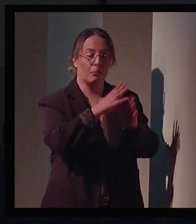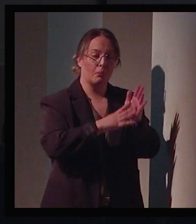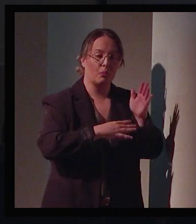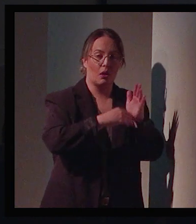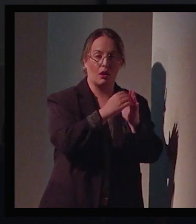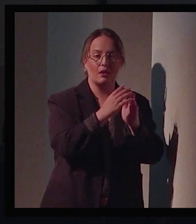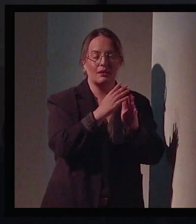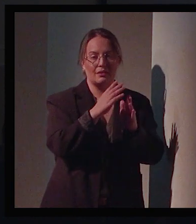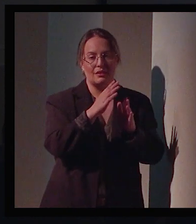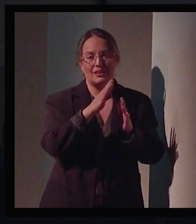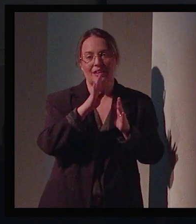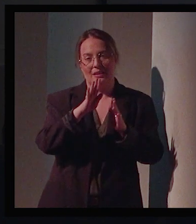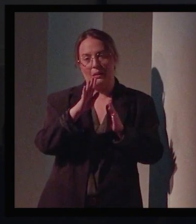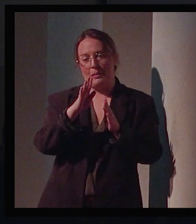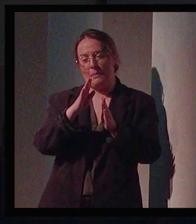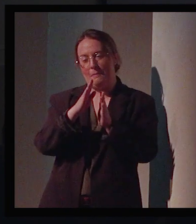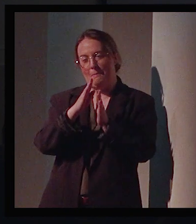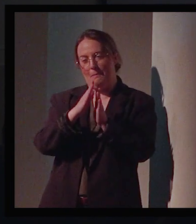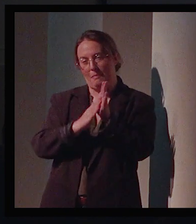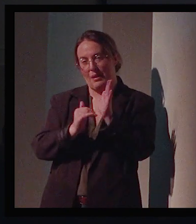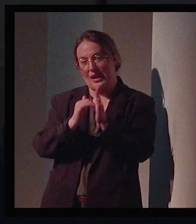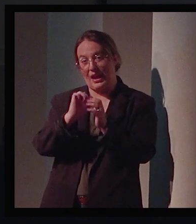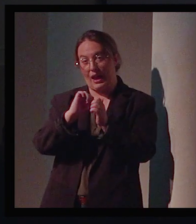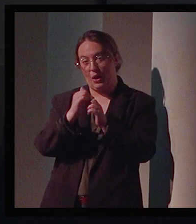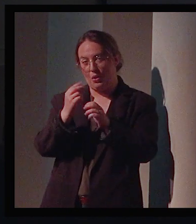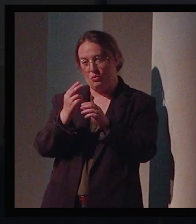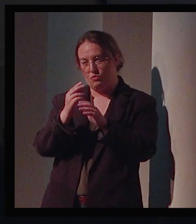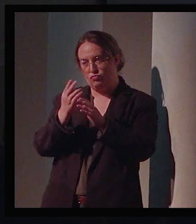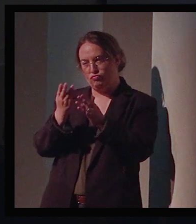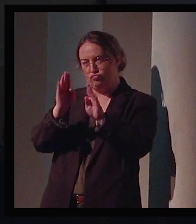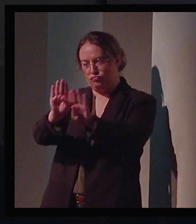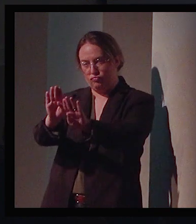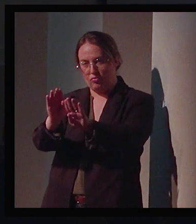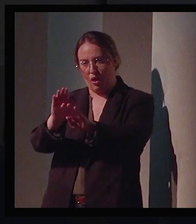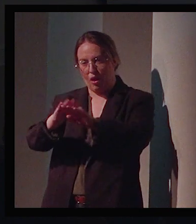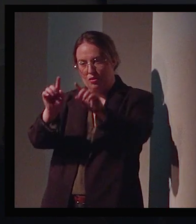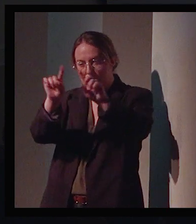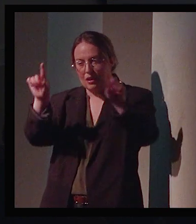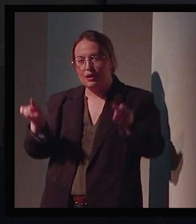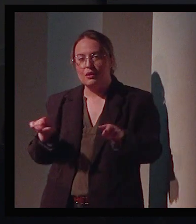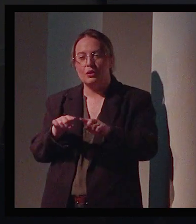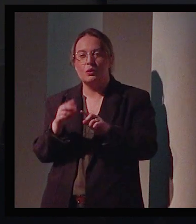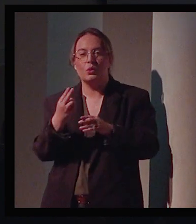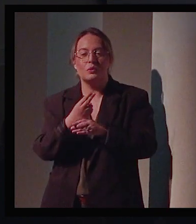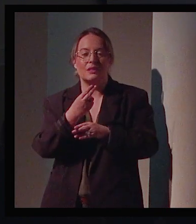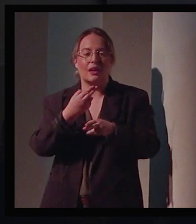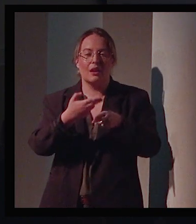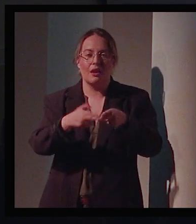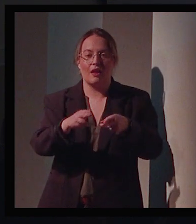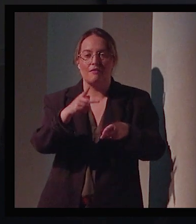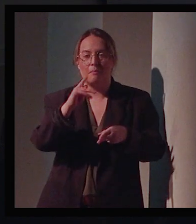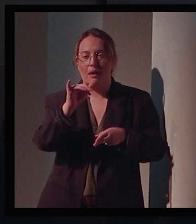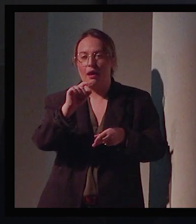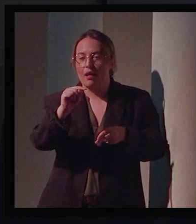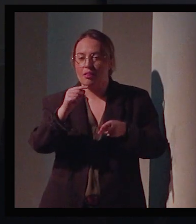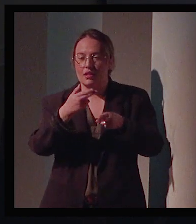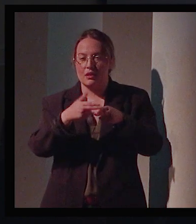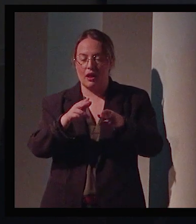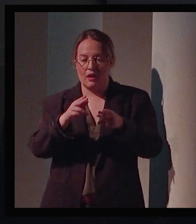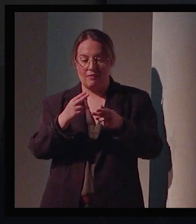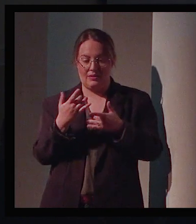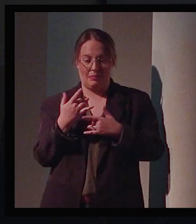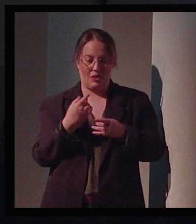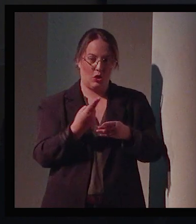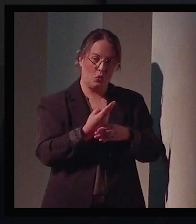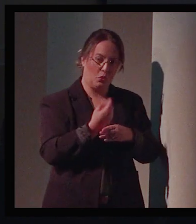directly on this canvas using a palette knife, the flexible metal implement traditionally used to mix colors on the